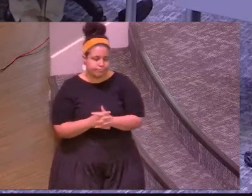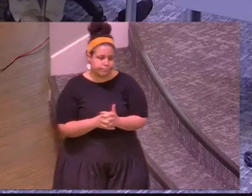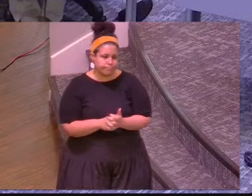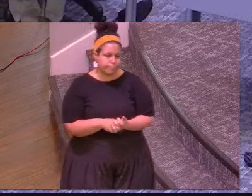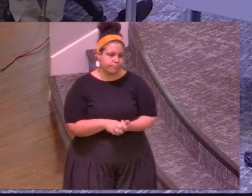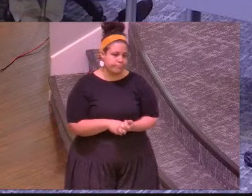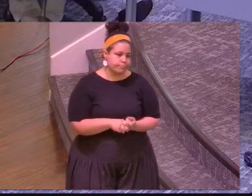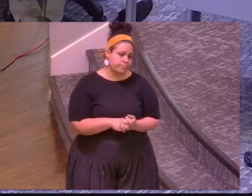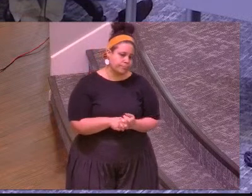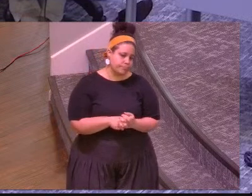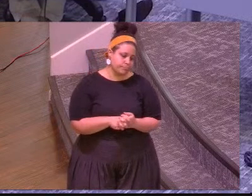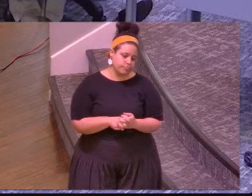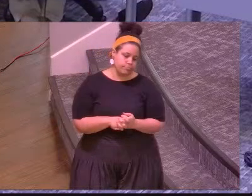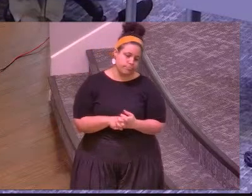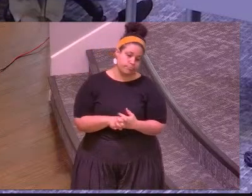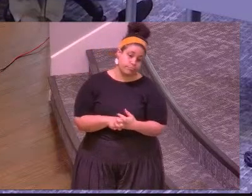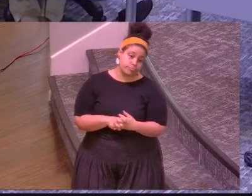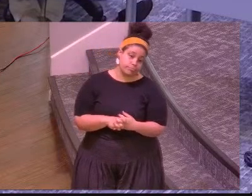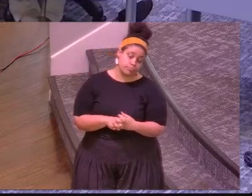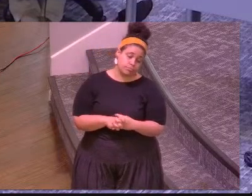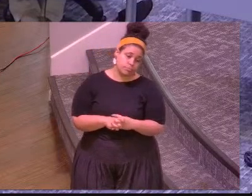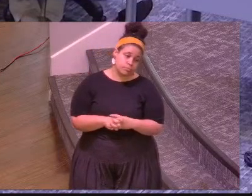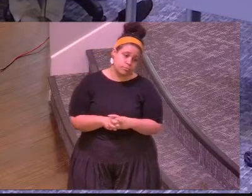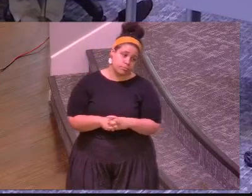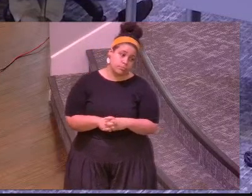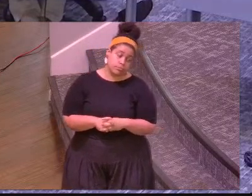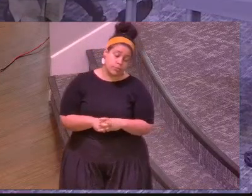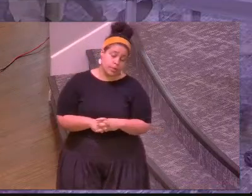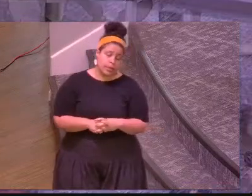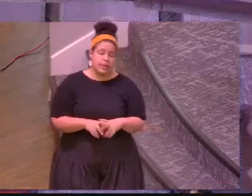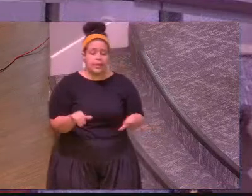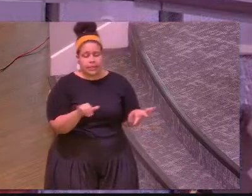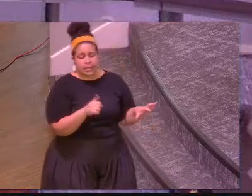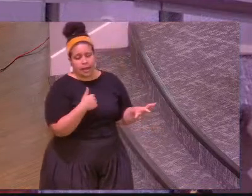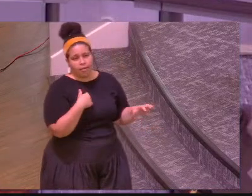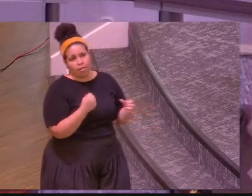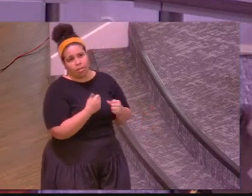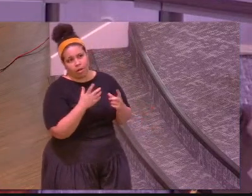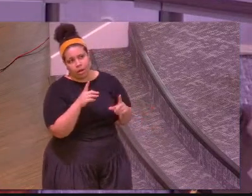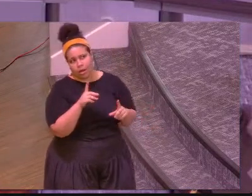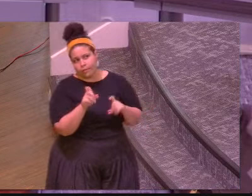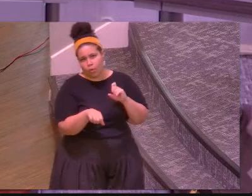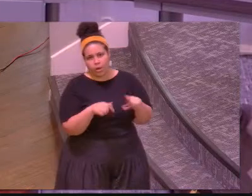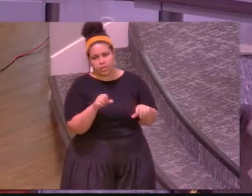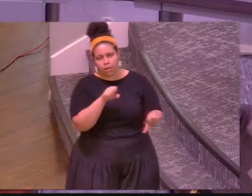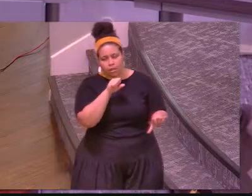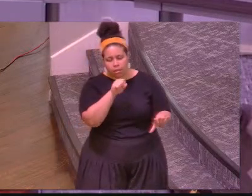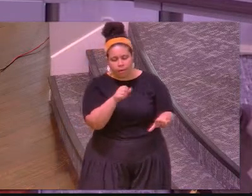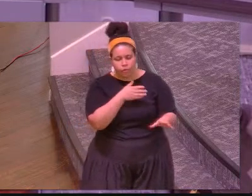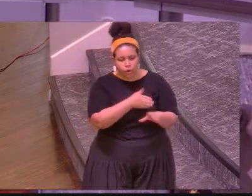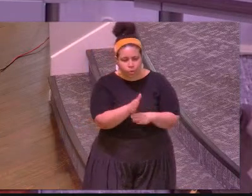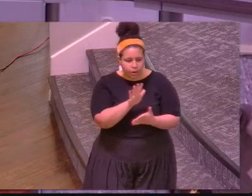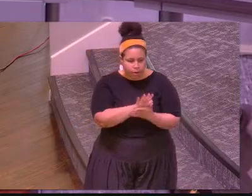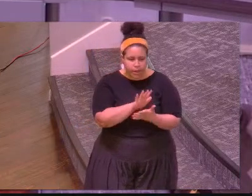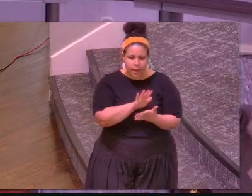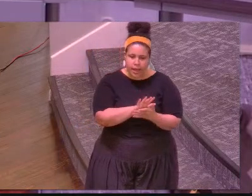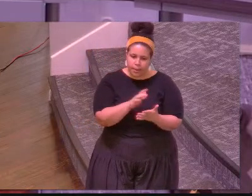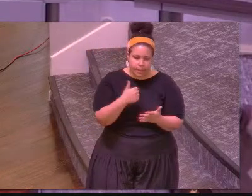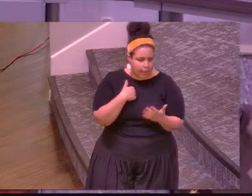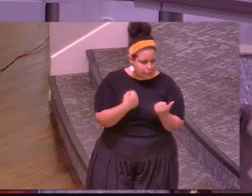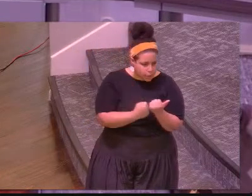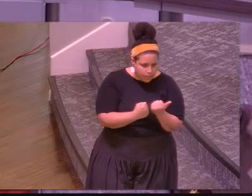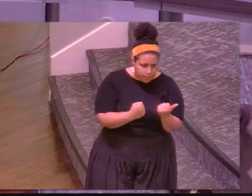I too have a lot of questions. Again, not necessarily, first of all, I love the Career Academy. I'm 100% supportive of the Career Academy. I